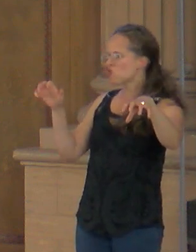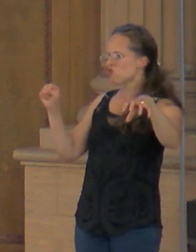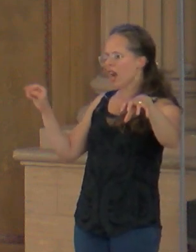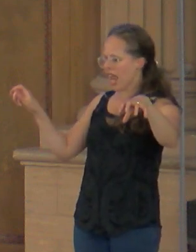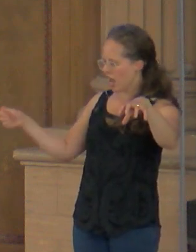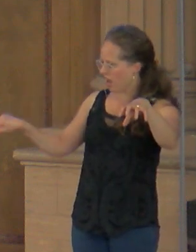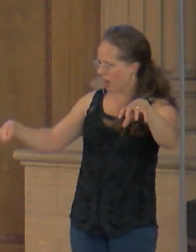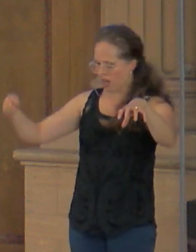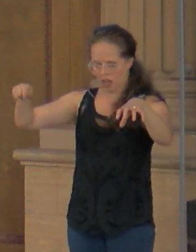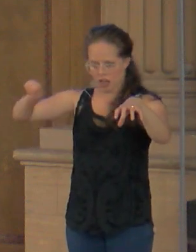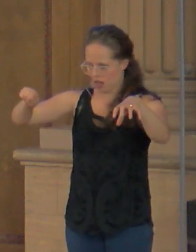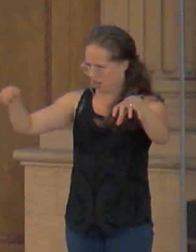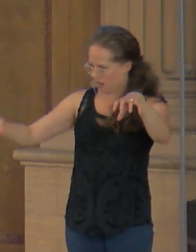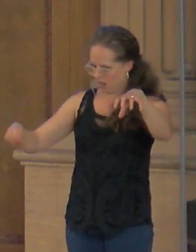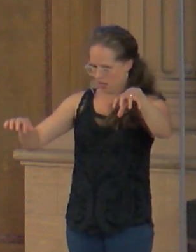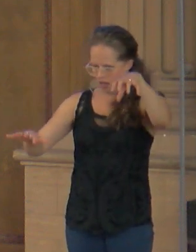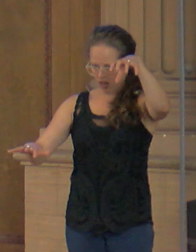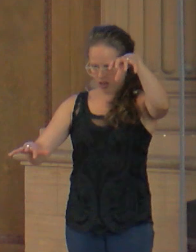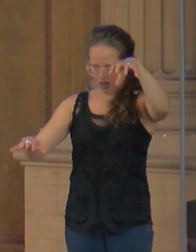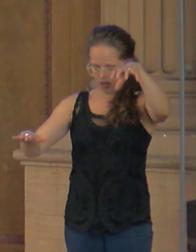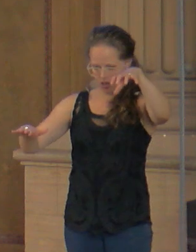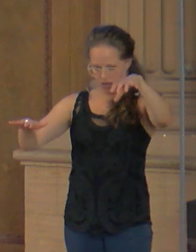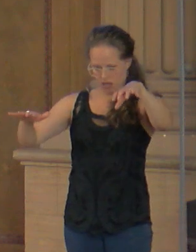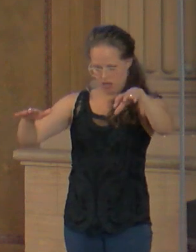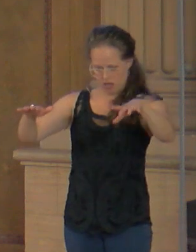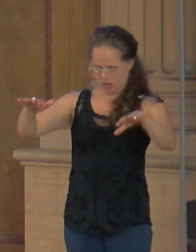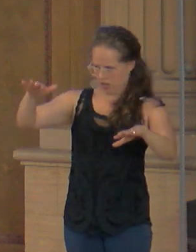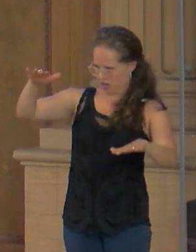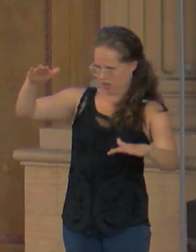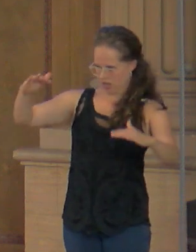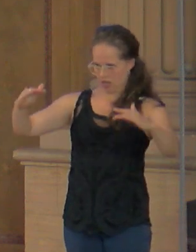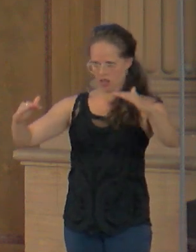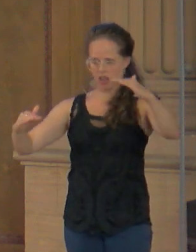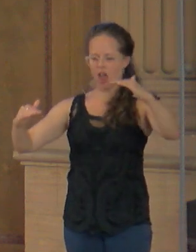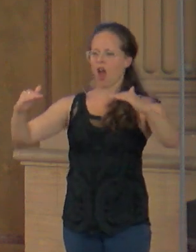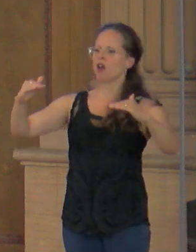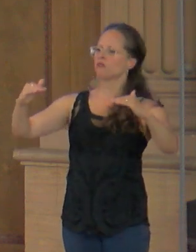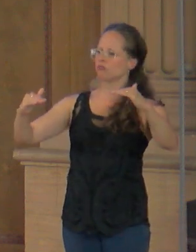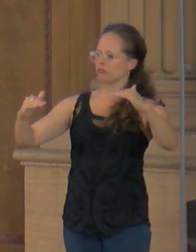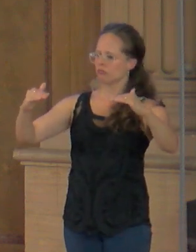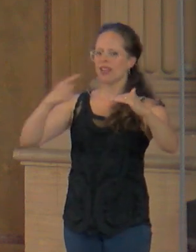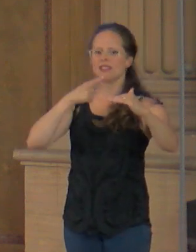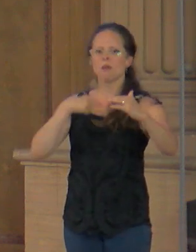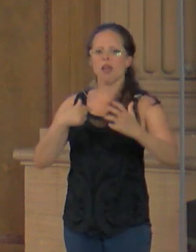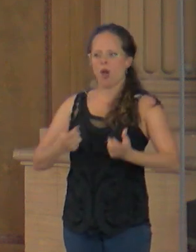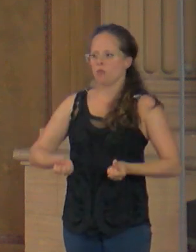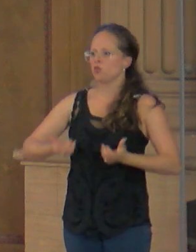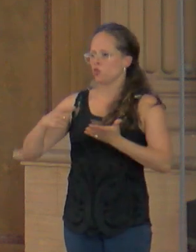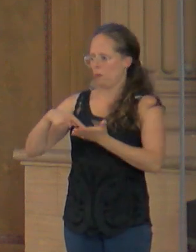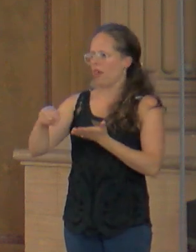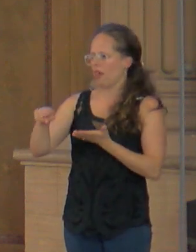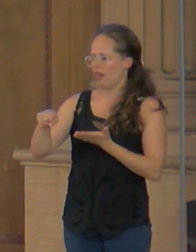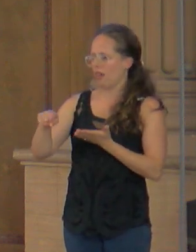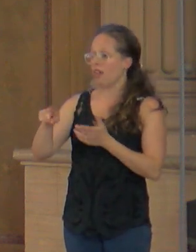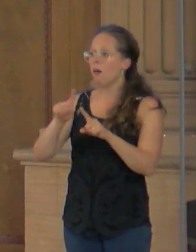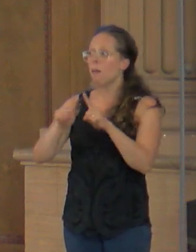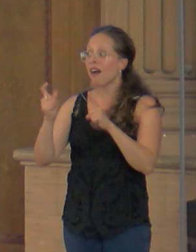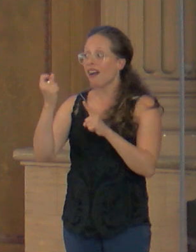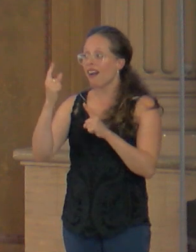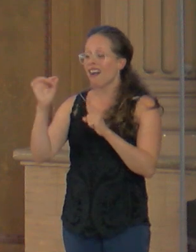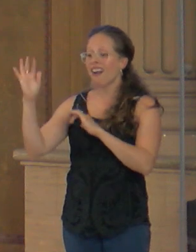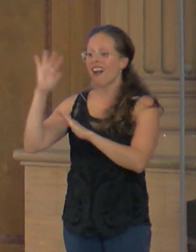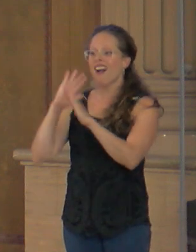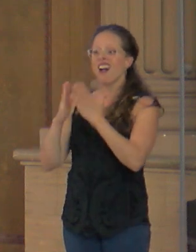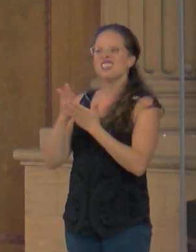it balanced, they knew now you pay the set amount for that 1 pound of grain. But there were always dishonest merchants.